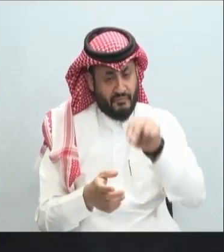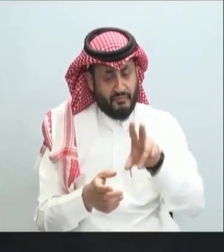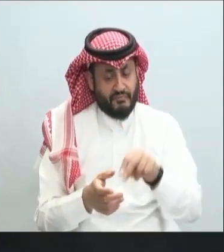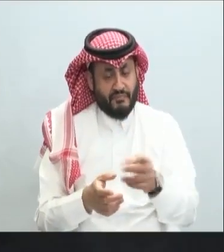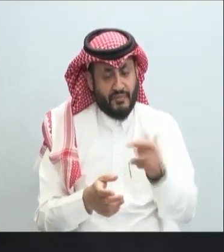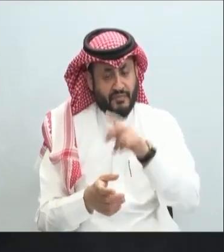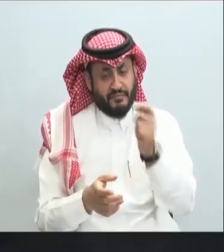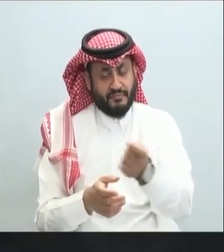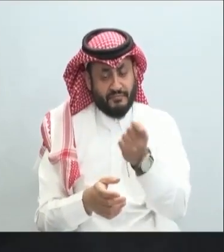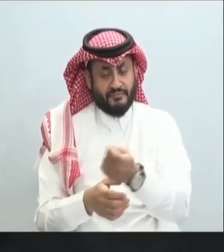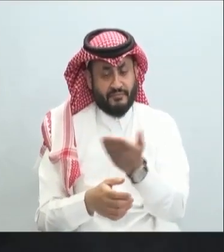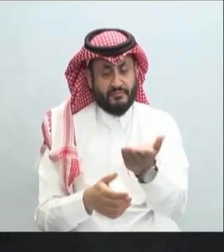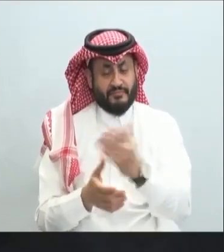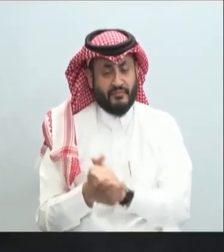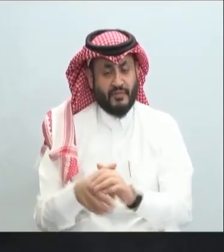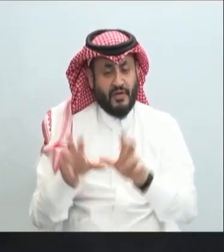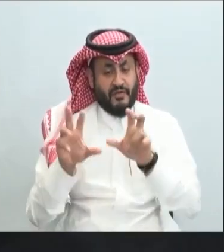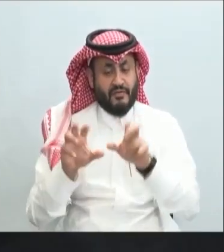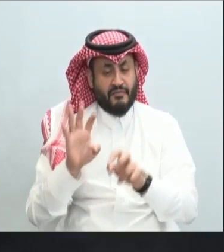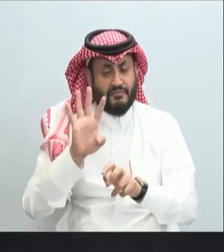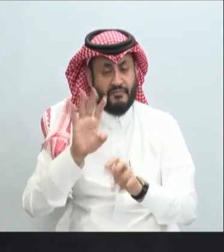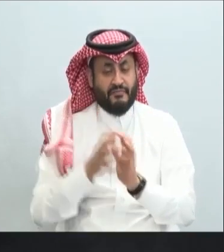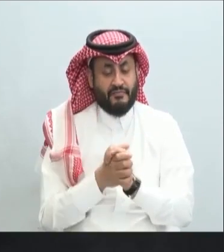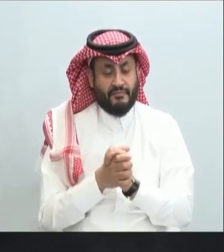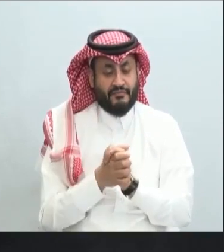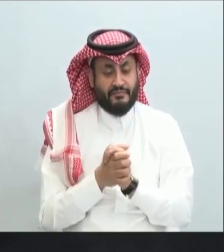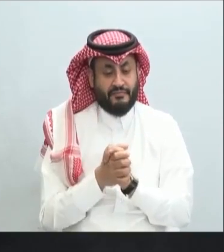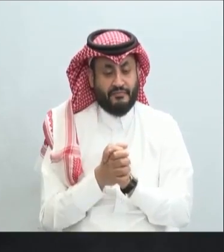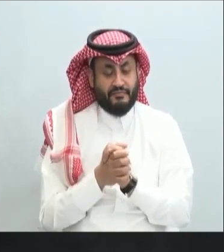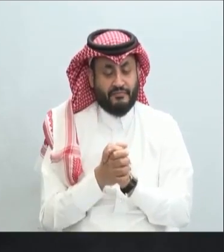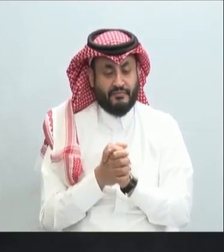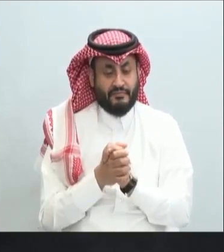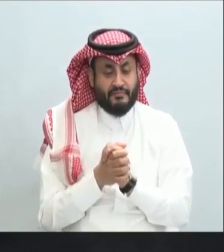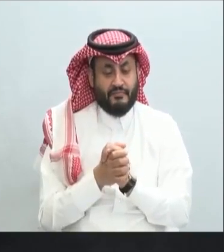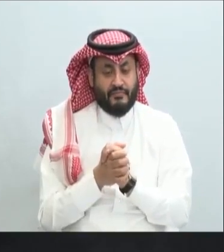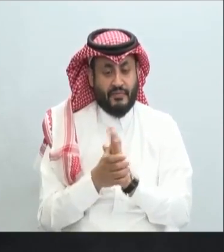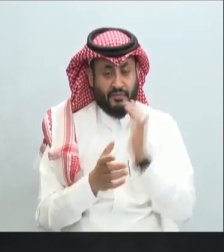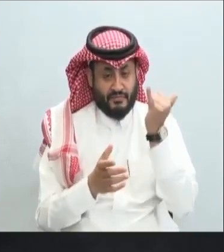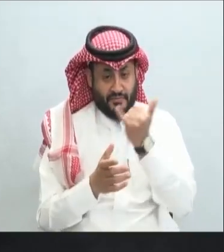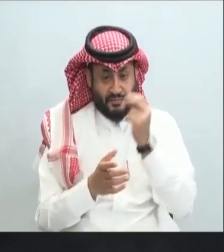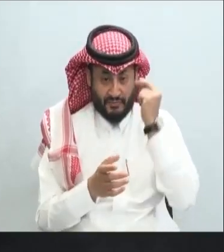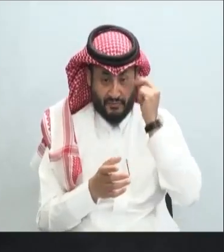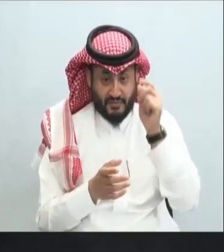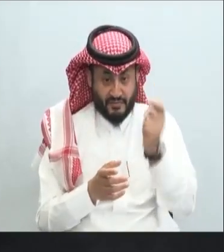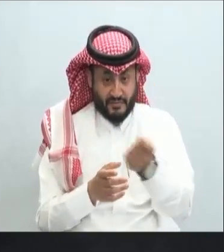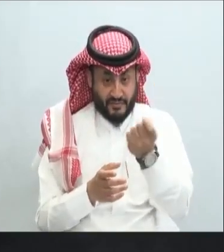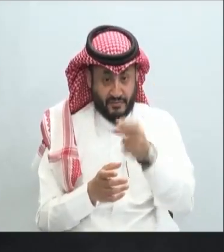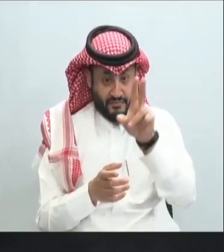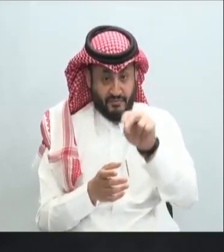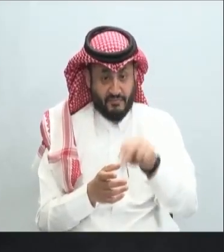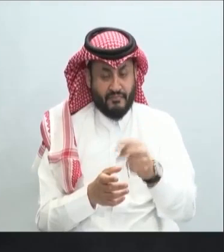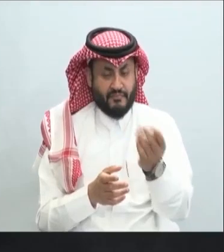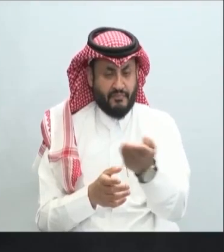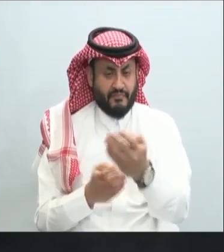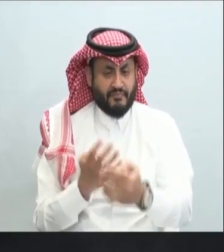these letters or memorizing these letters, but we said that it is important that we can trace and